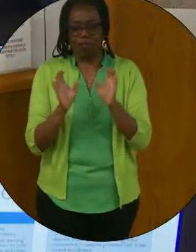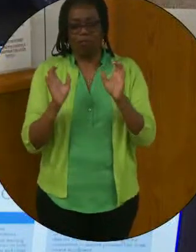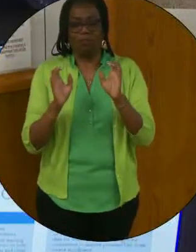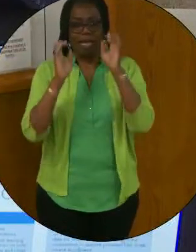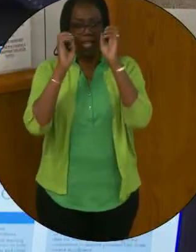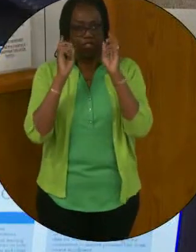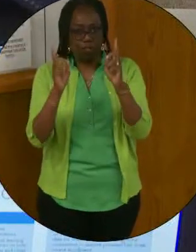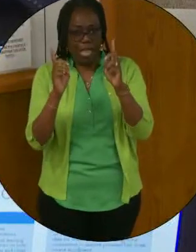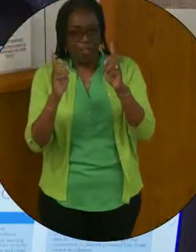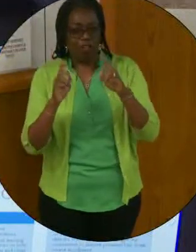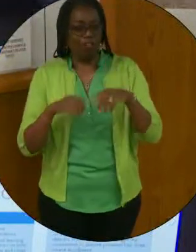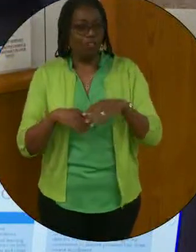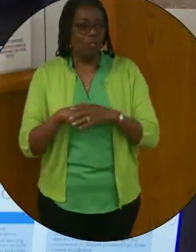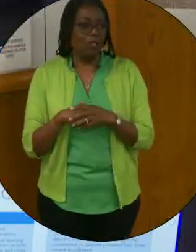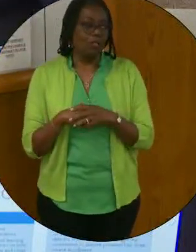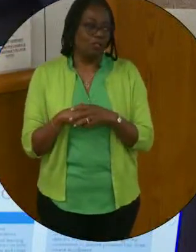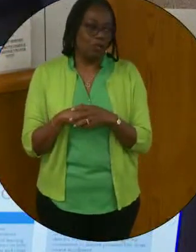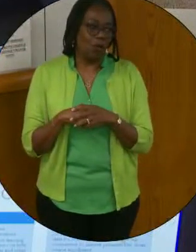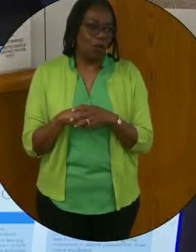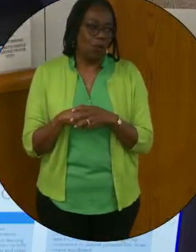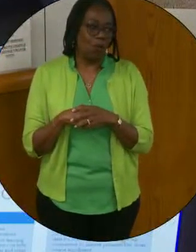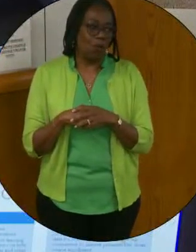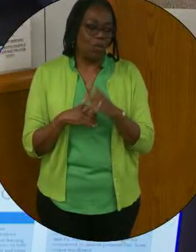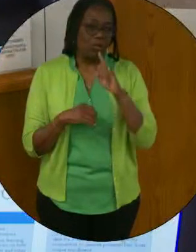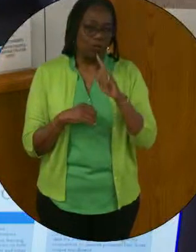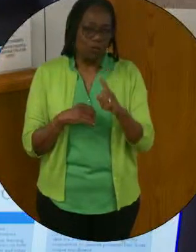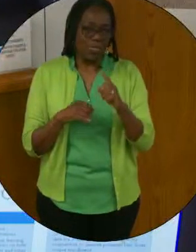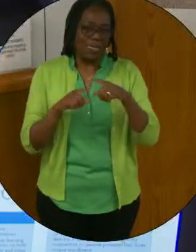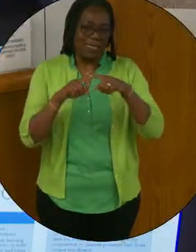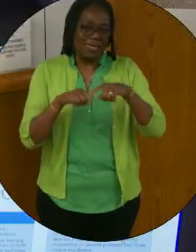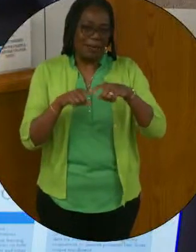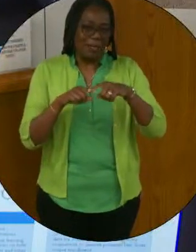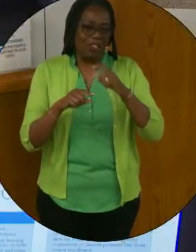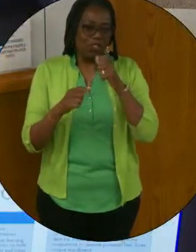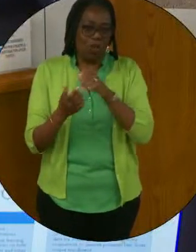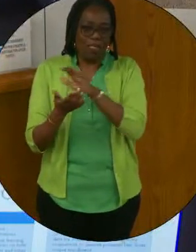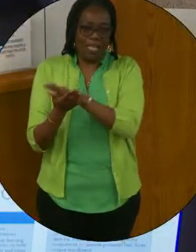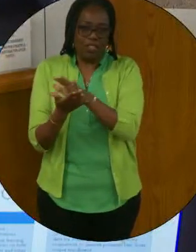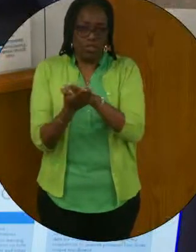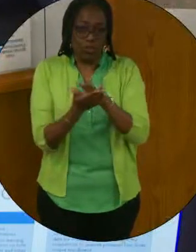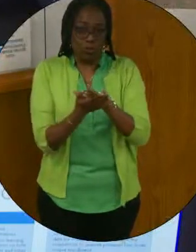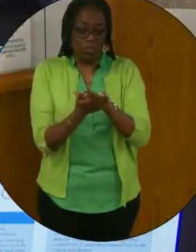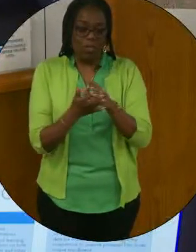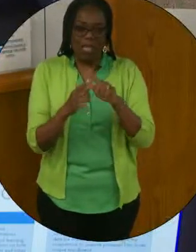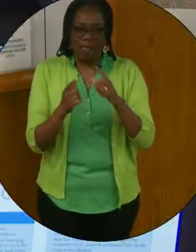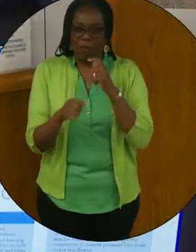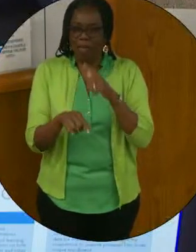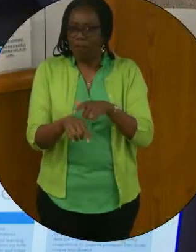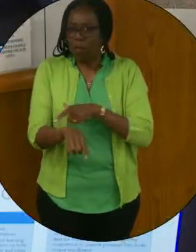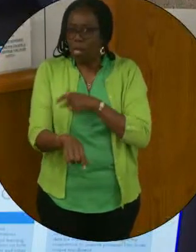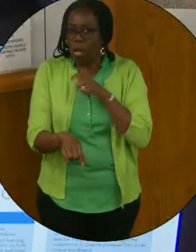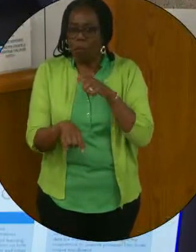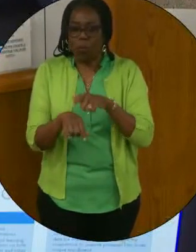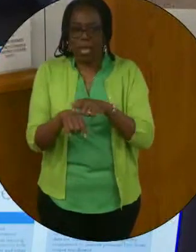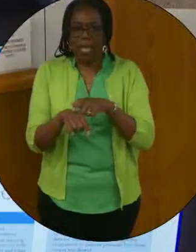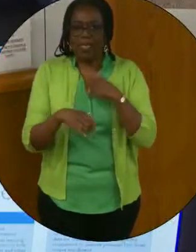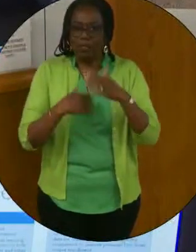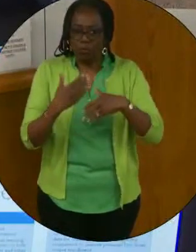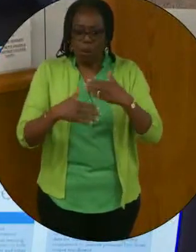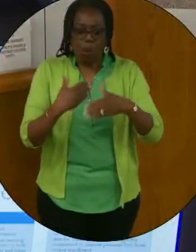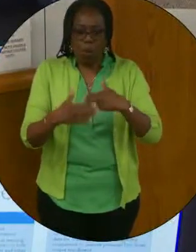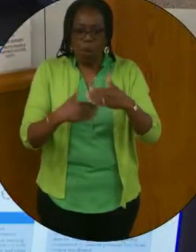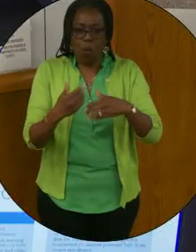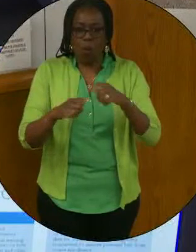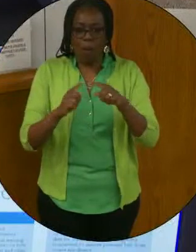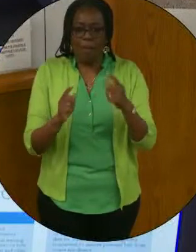educators. So it really depends on the institution that we're speaking of. I think we have a long ways to go in this space, but